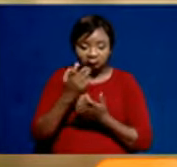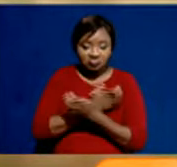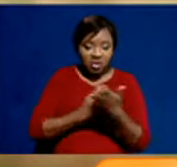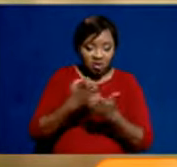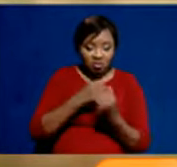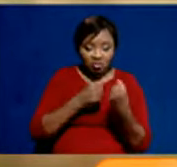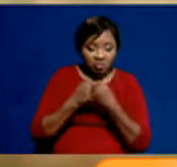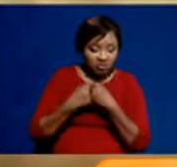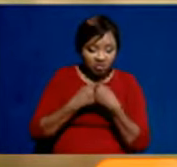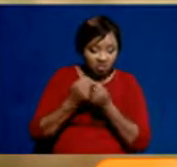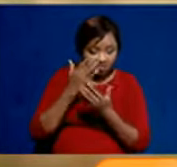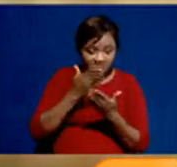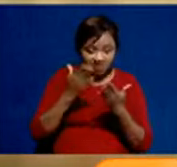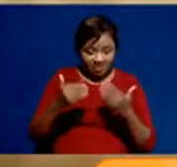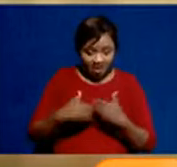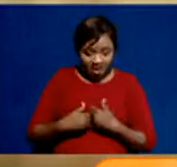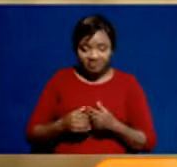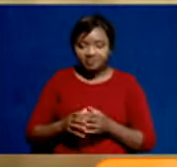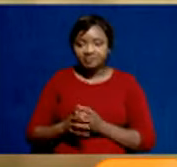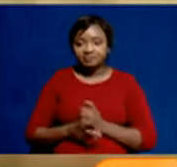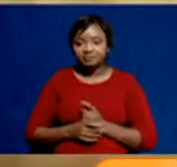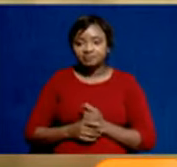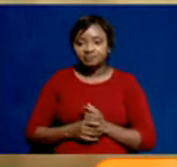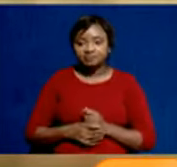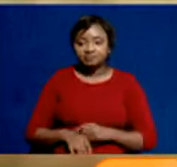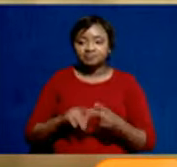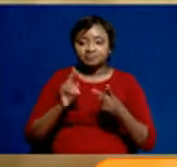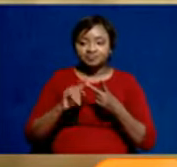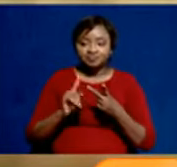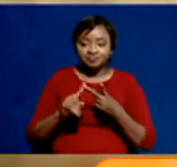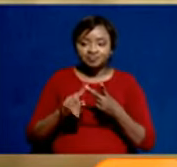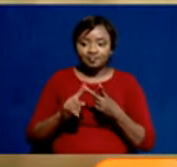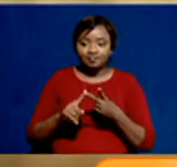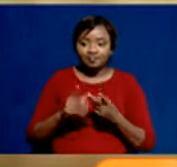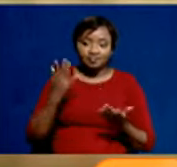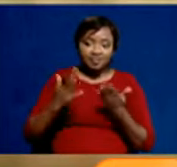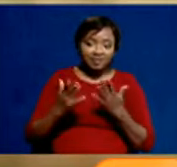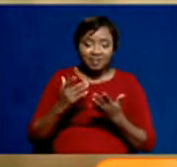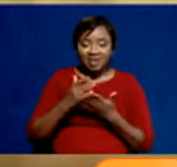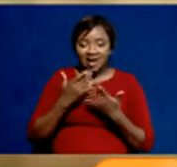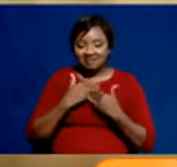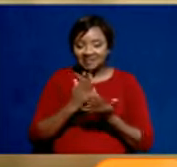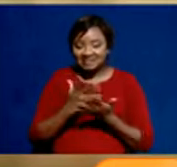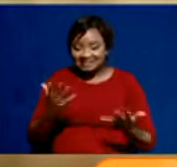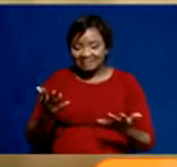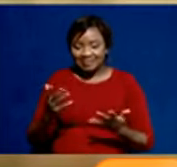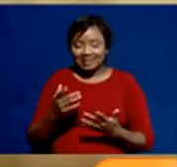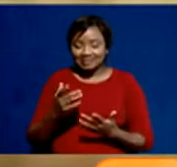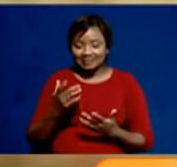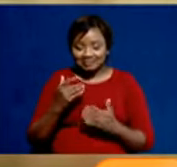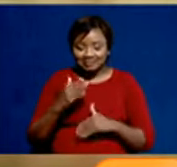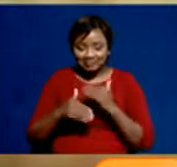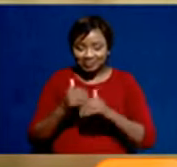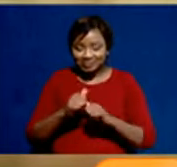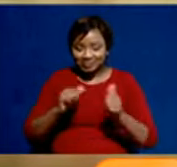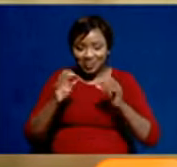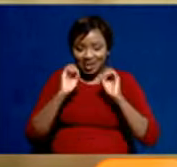experienced. Two, it could also be that something is not going on well